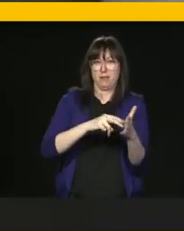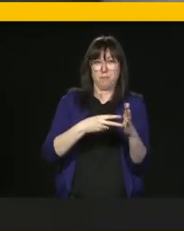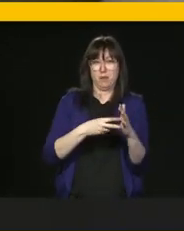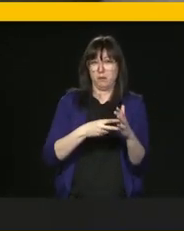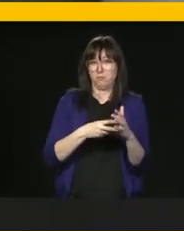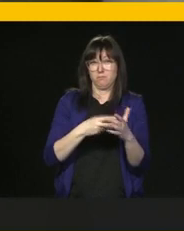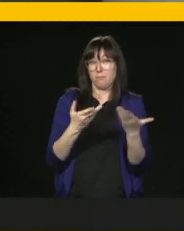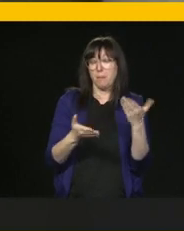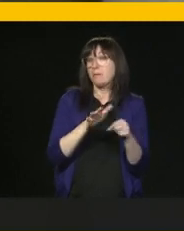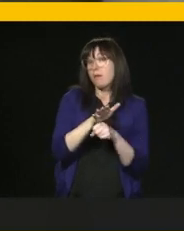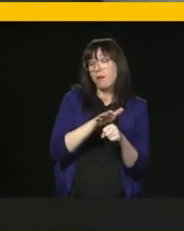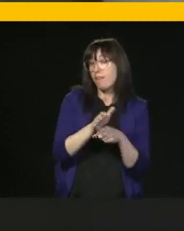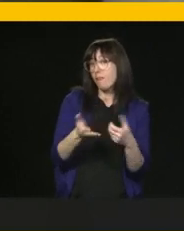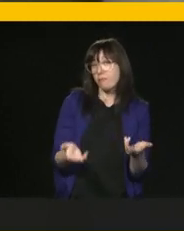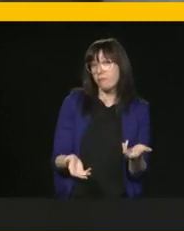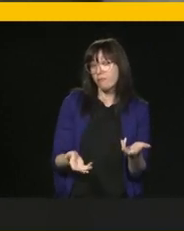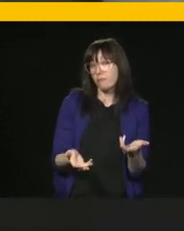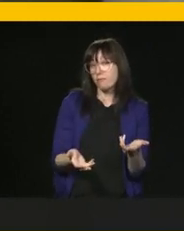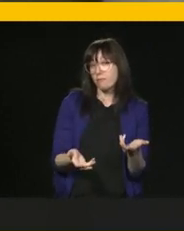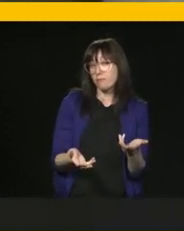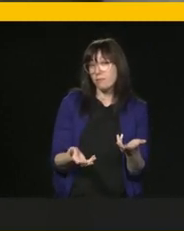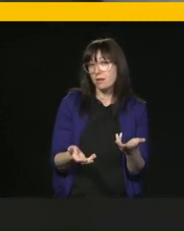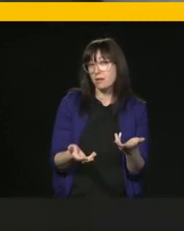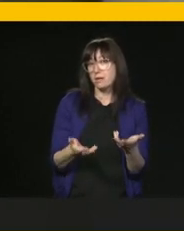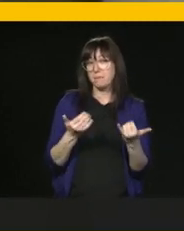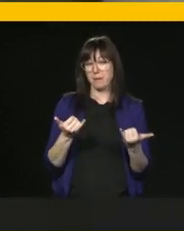the current crisis will push them towards bankruptcy.